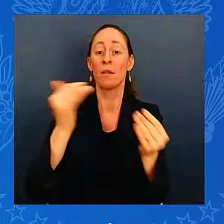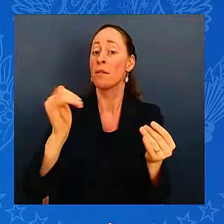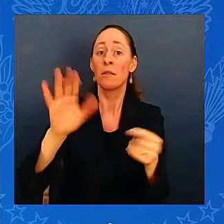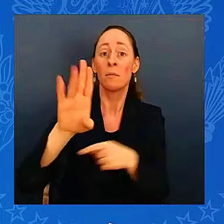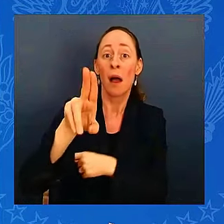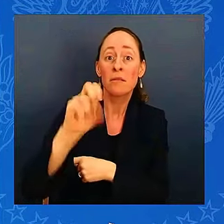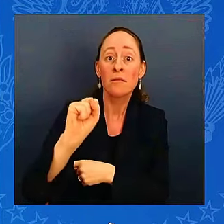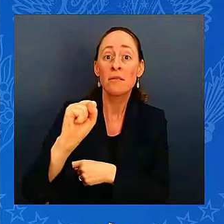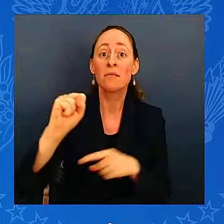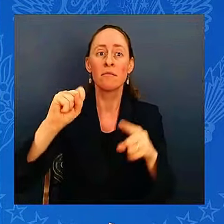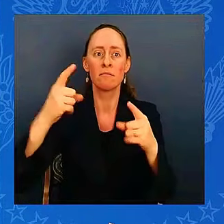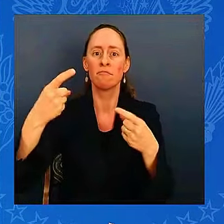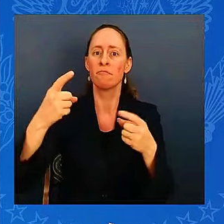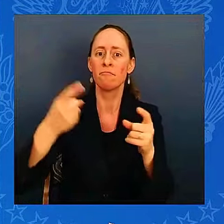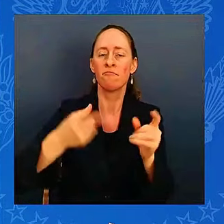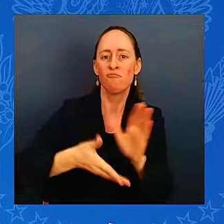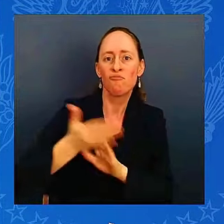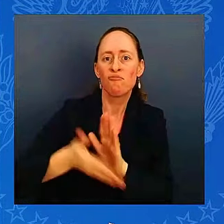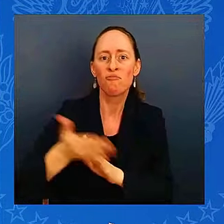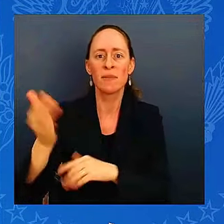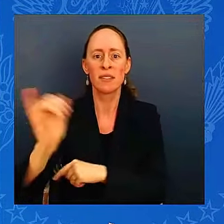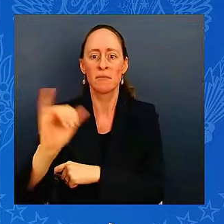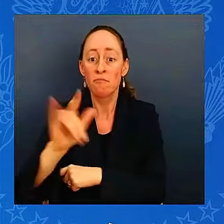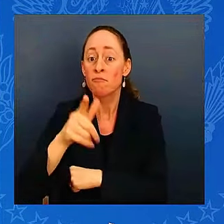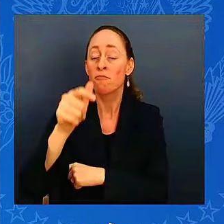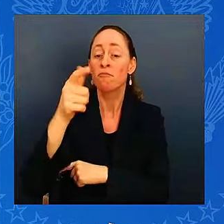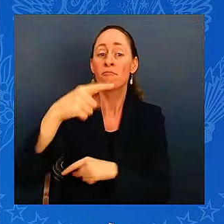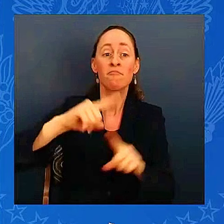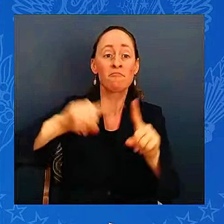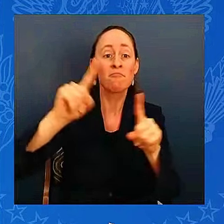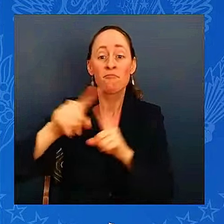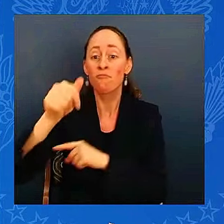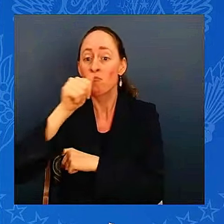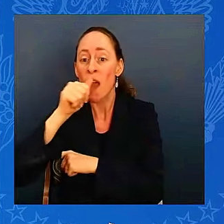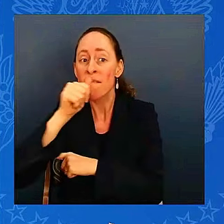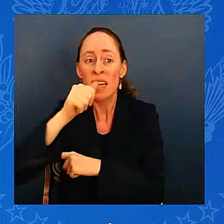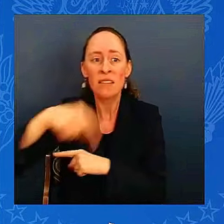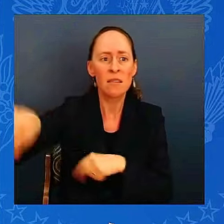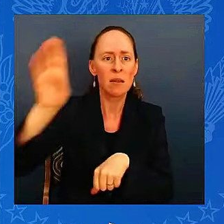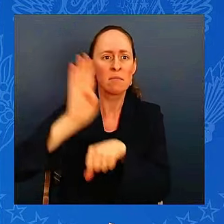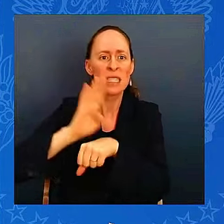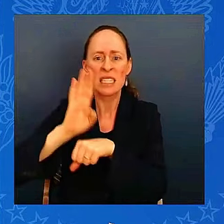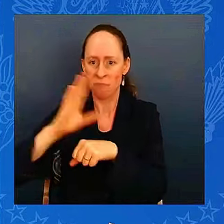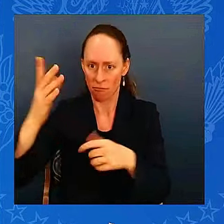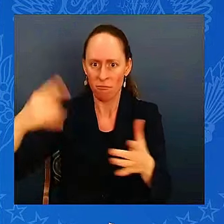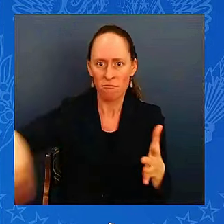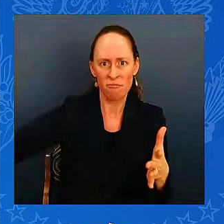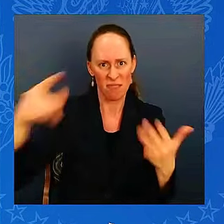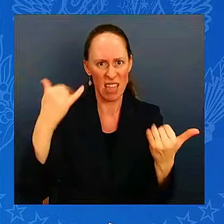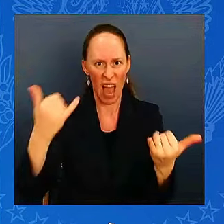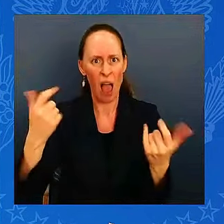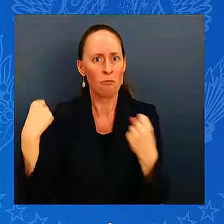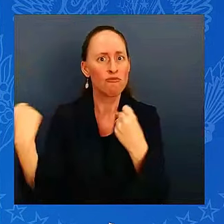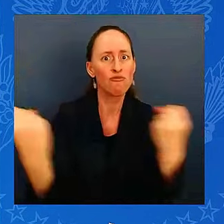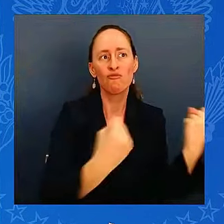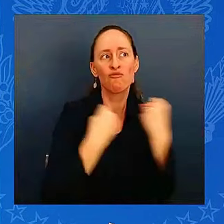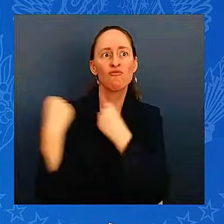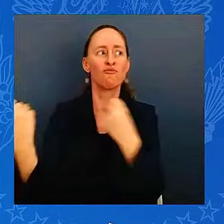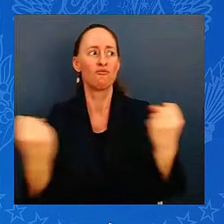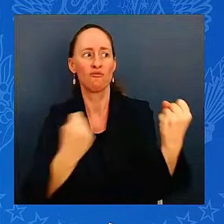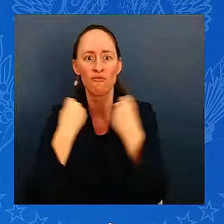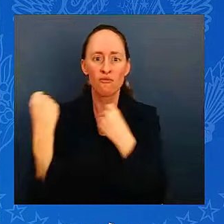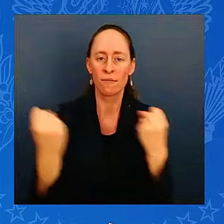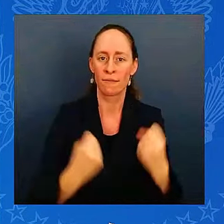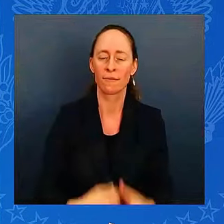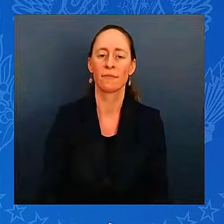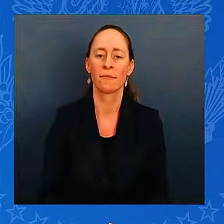electric. We've invested $45 billion in electric trains in America because if a person can choose between a car and a